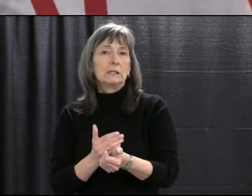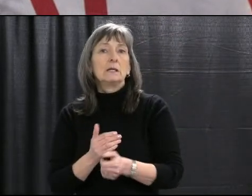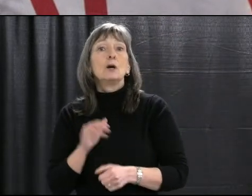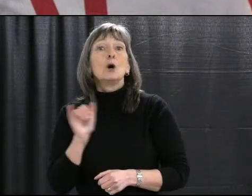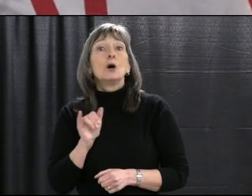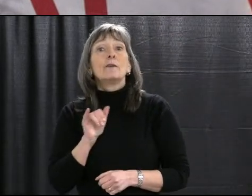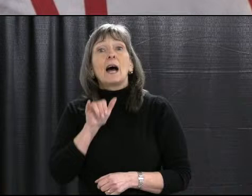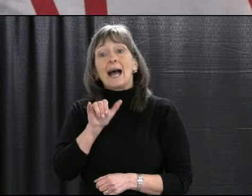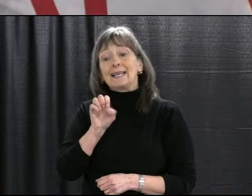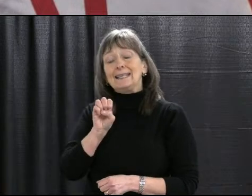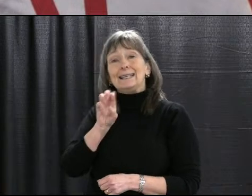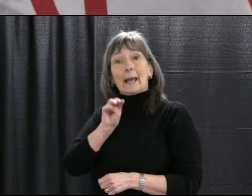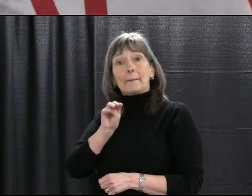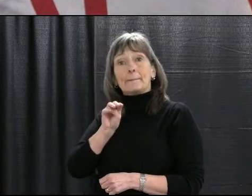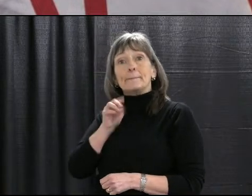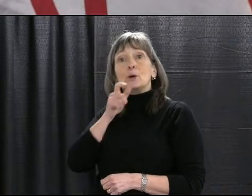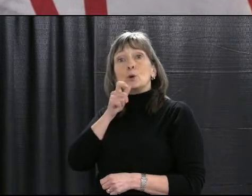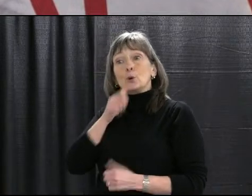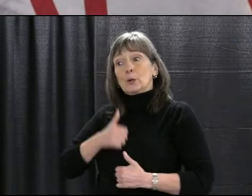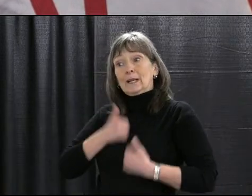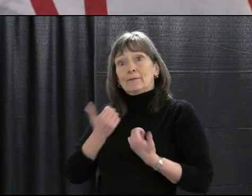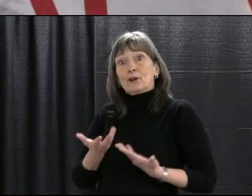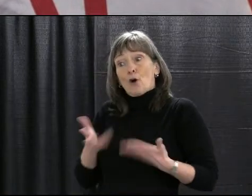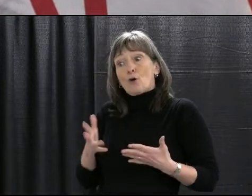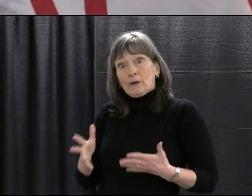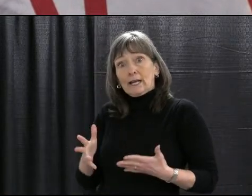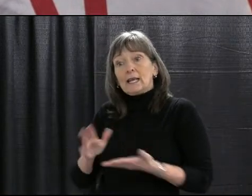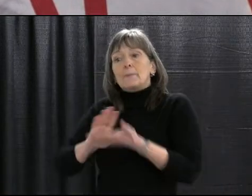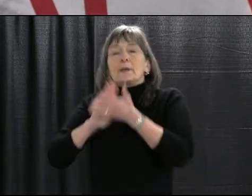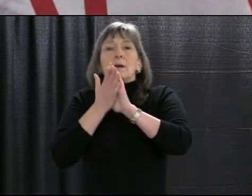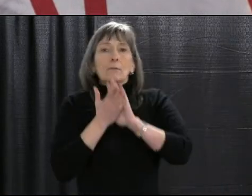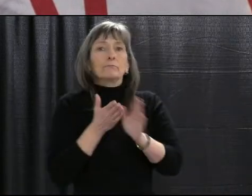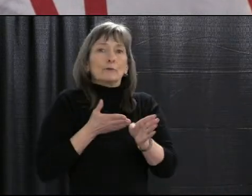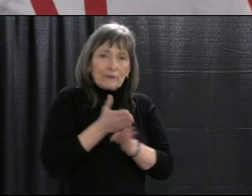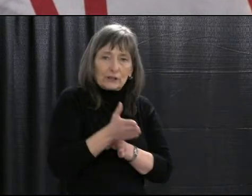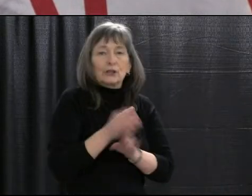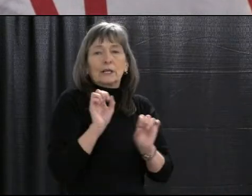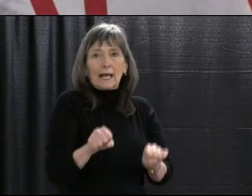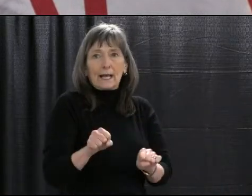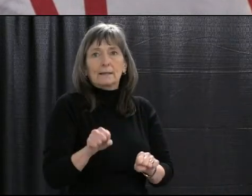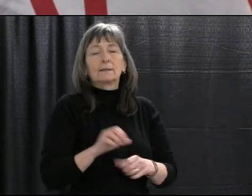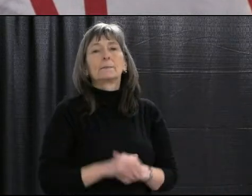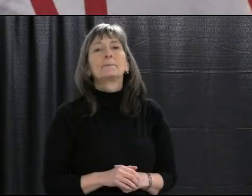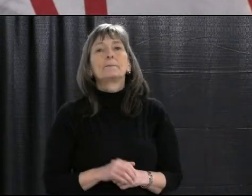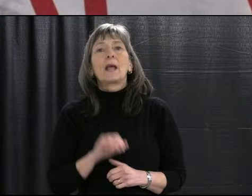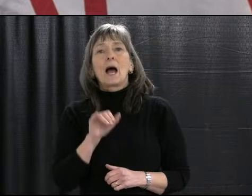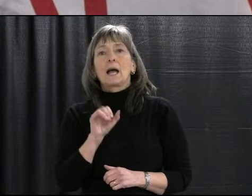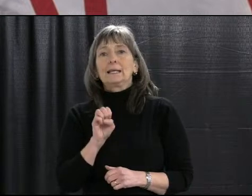for IENs who had been living in the province. Our come home incentives have been